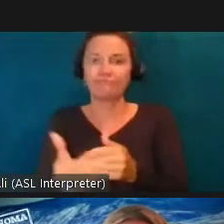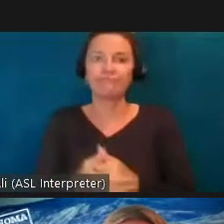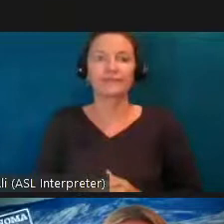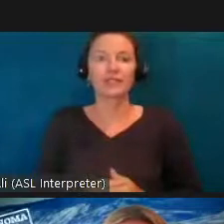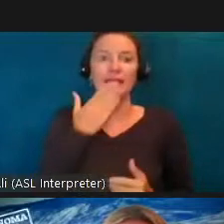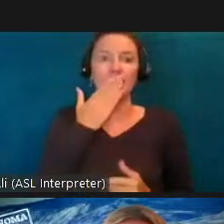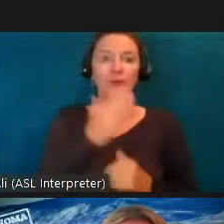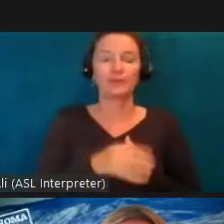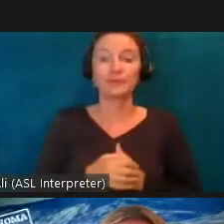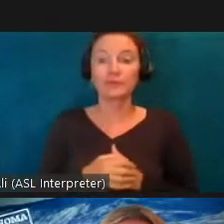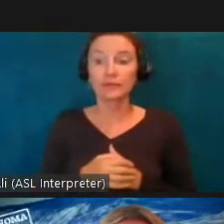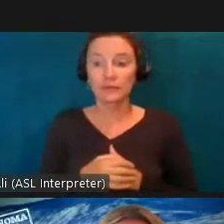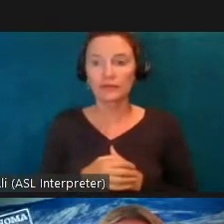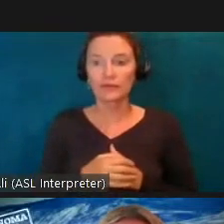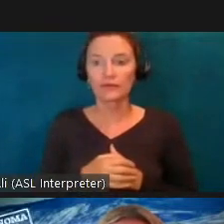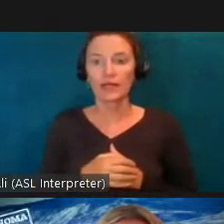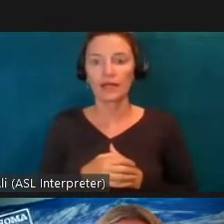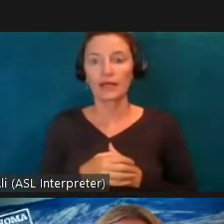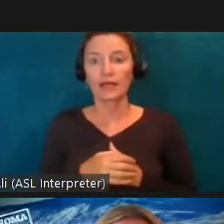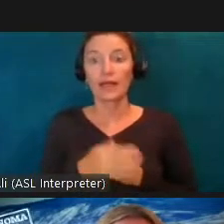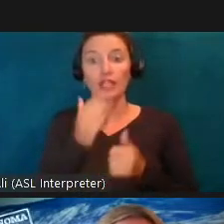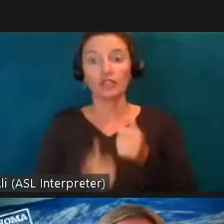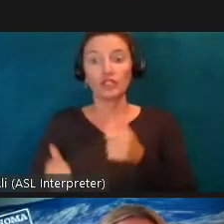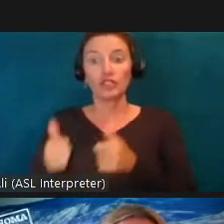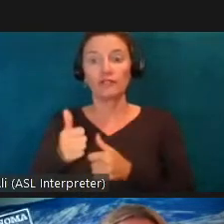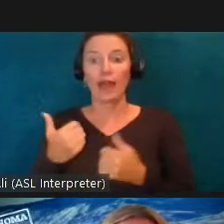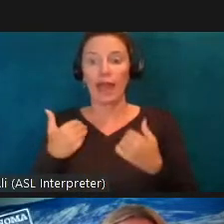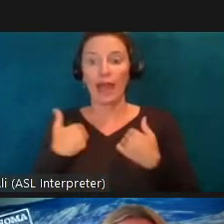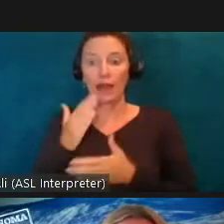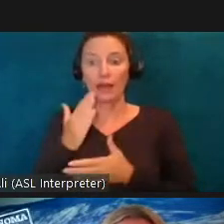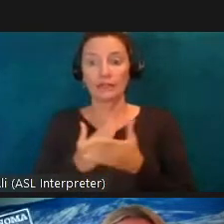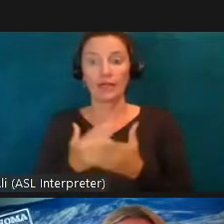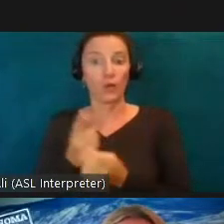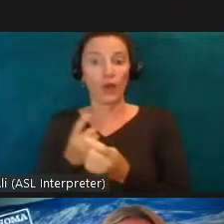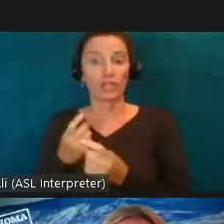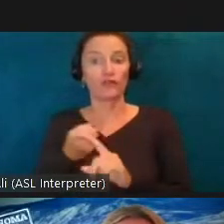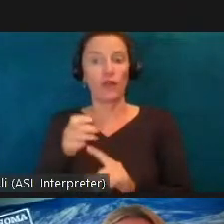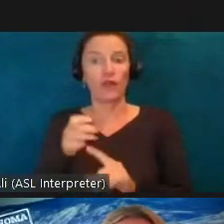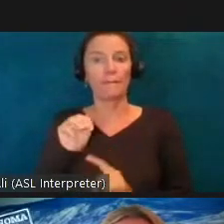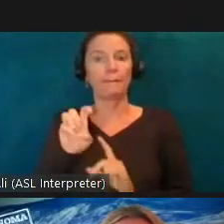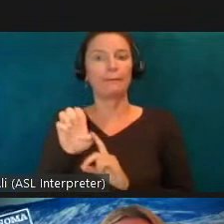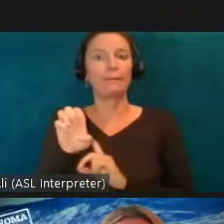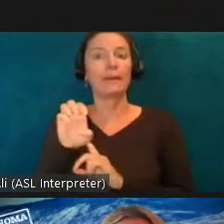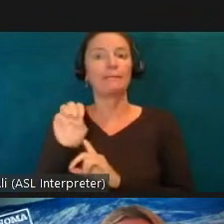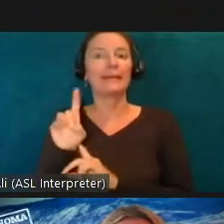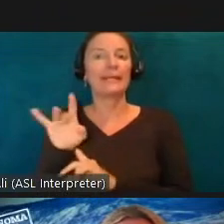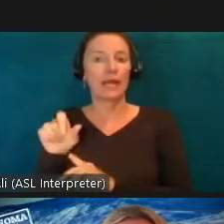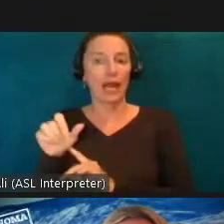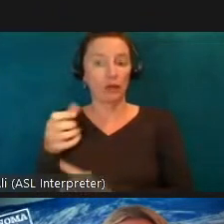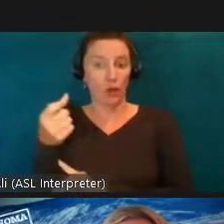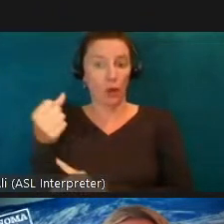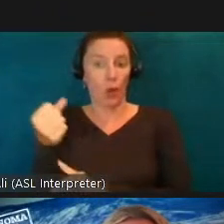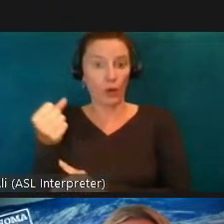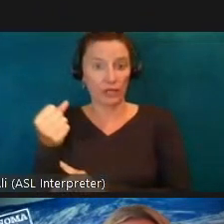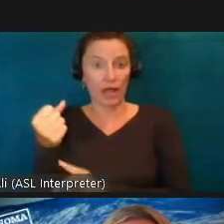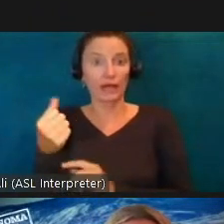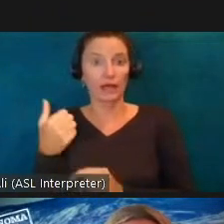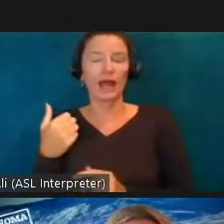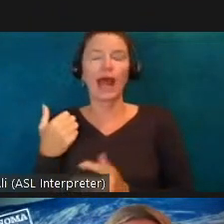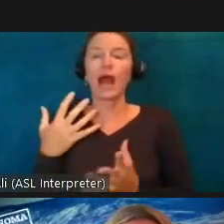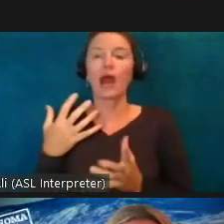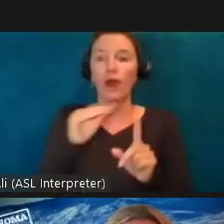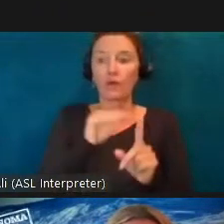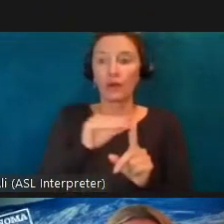Thank you, Chief. We do have some questions from the media that if you'll hold on, I want to remind our